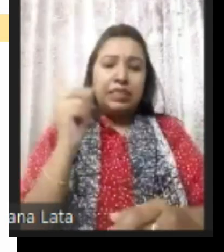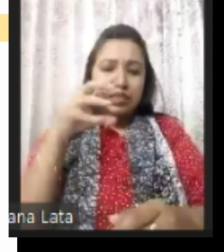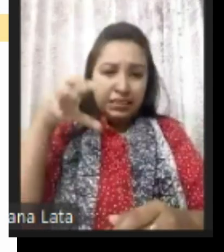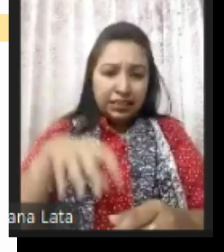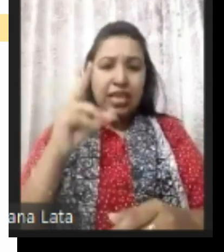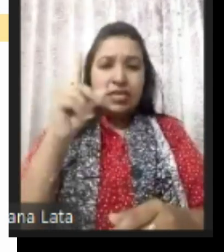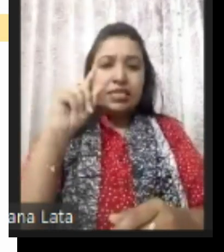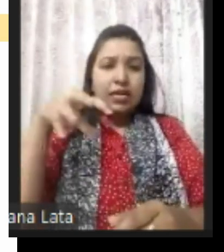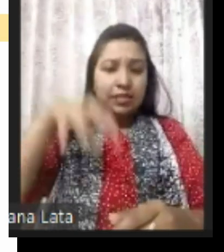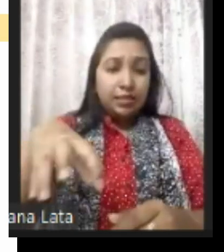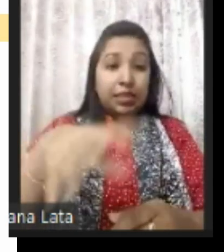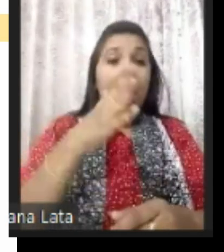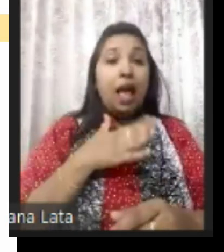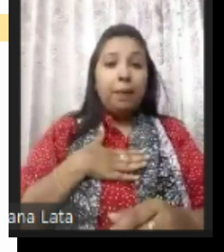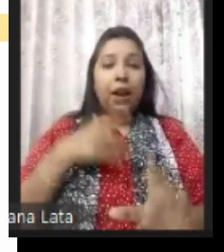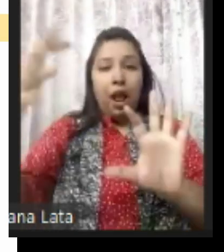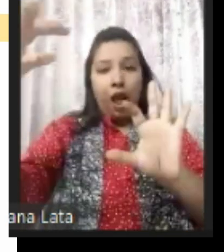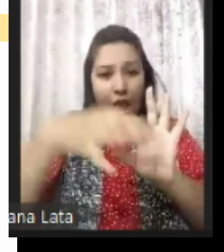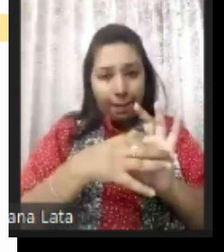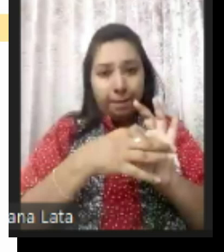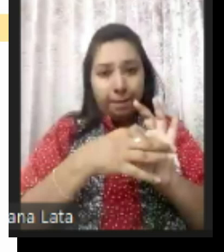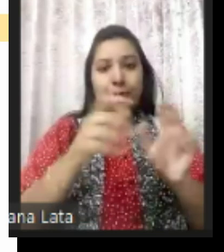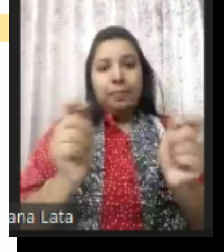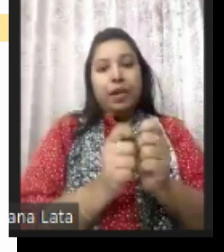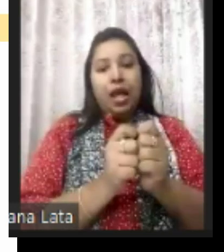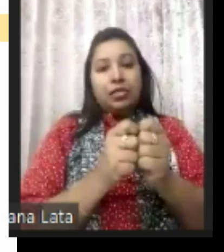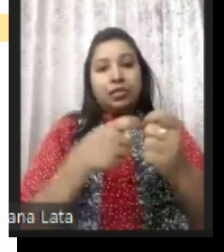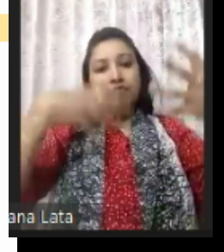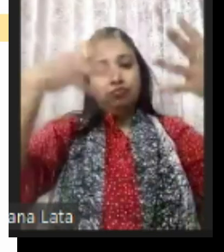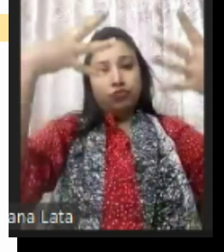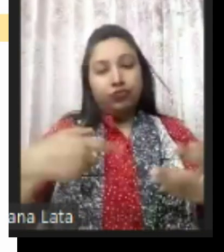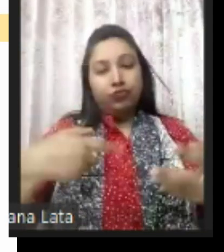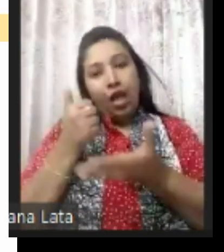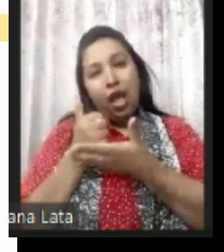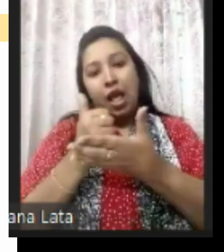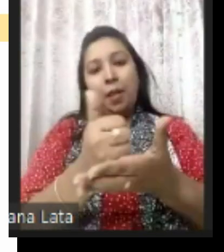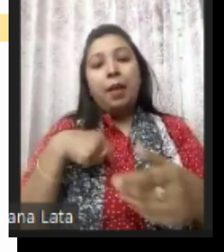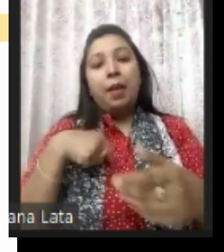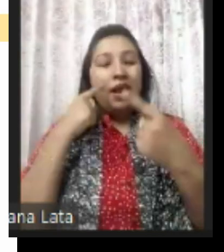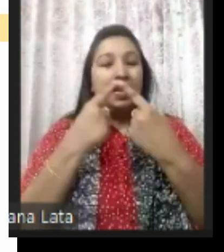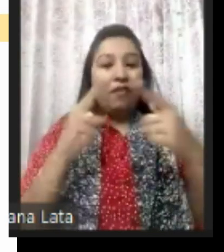our part of our national portal. We have different service mechanism for